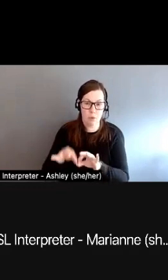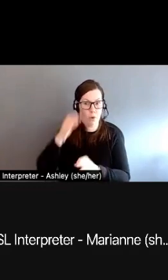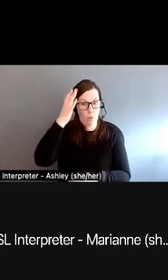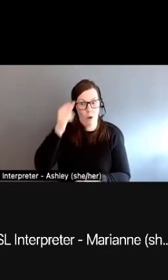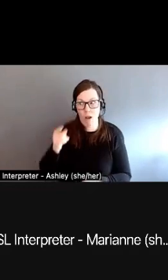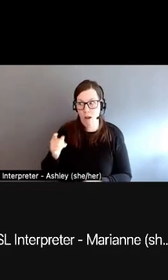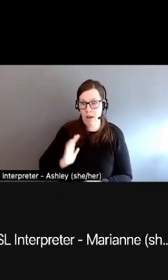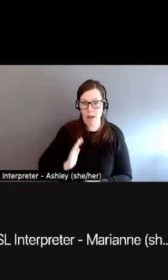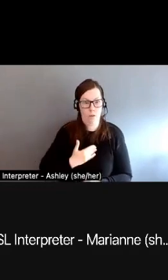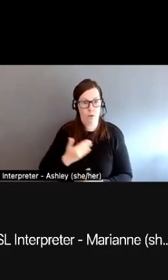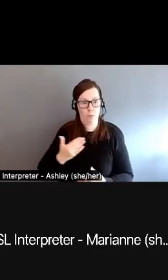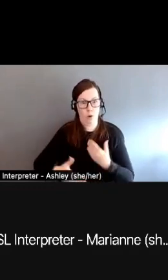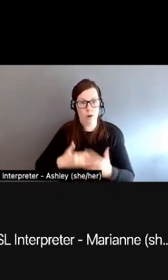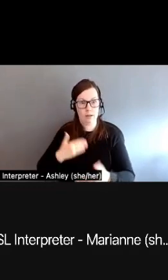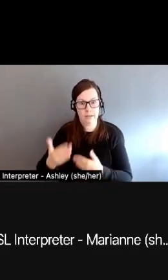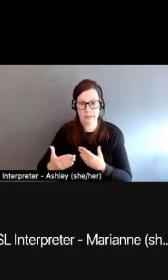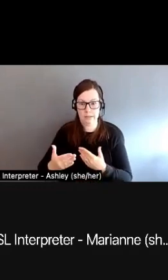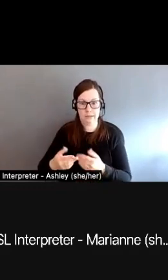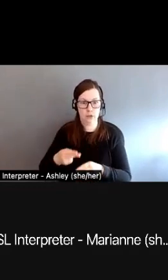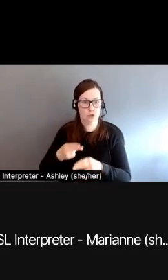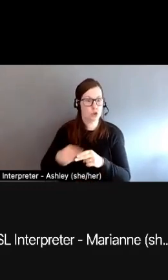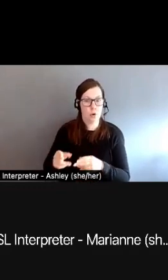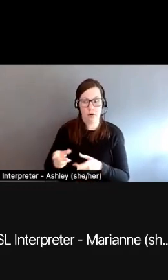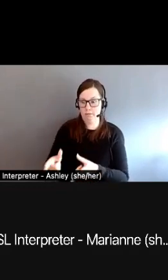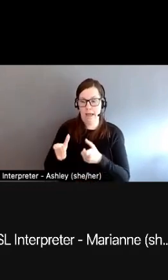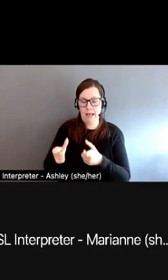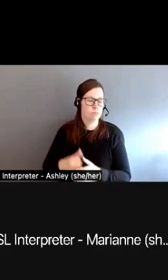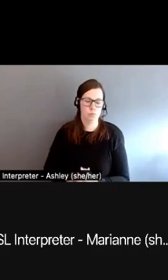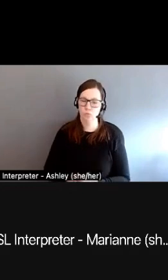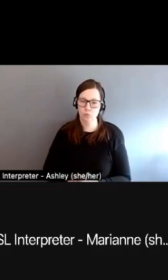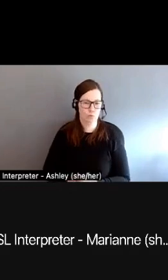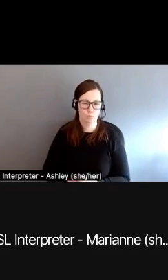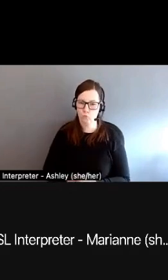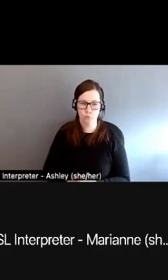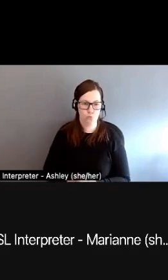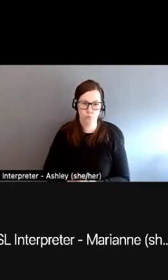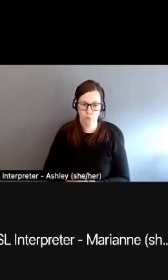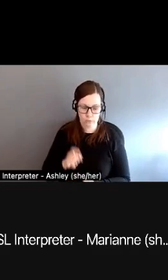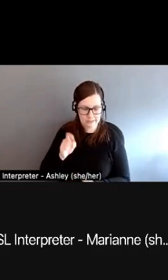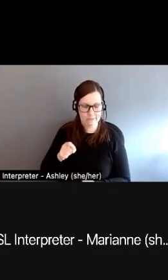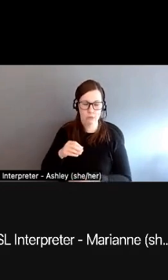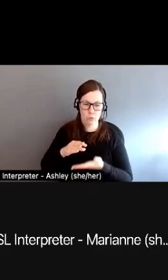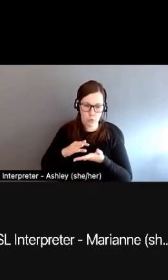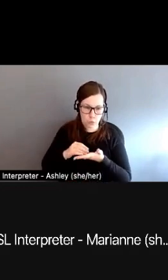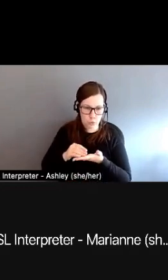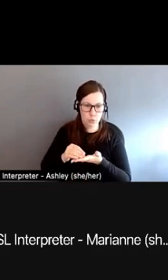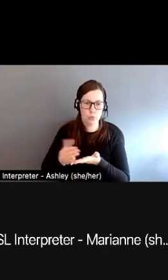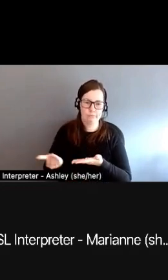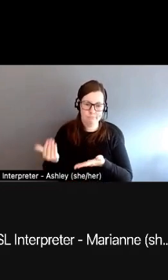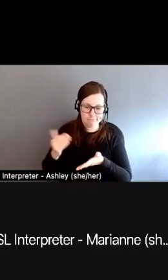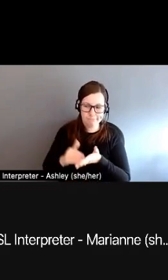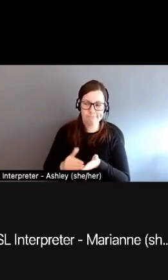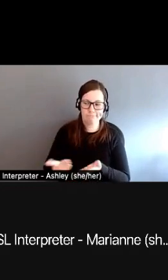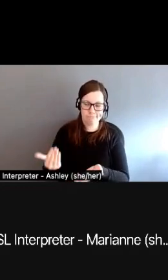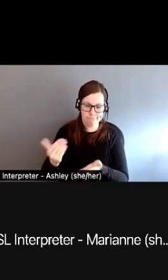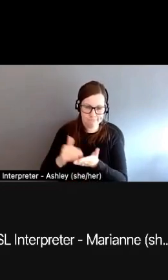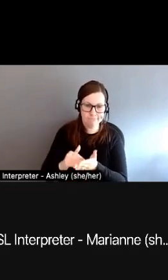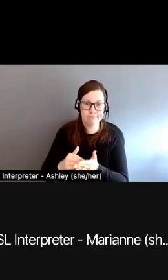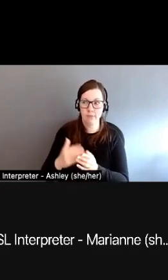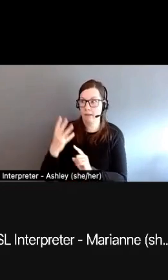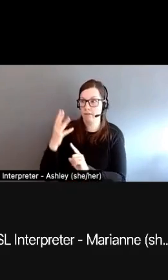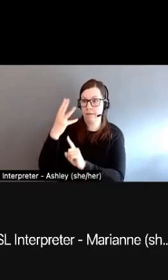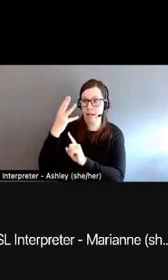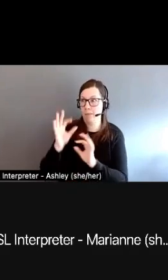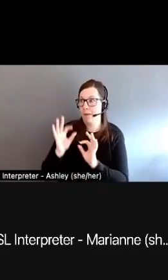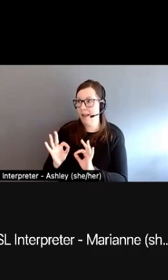time, a lot of retakes, stuff like that. And I think just